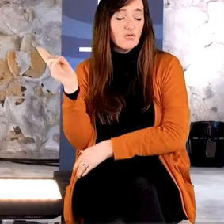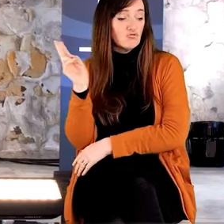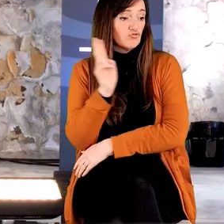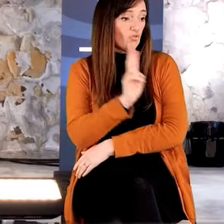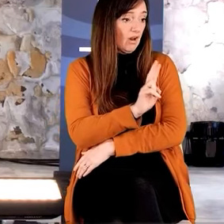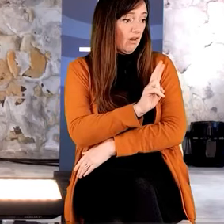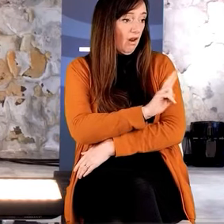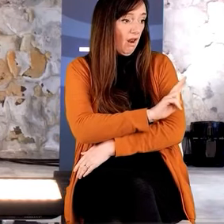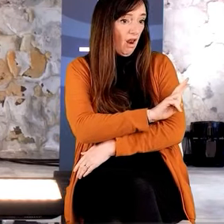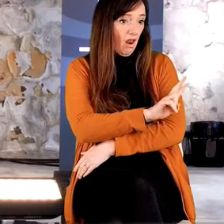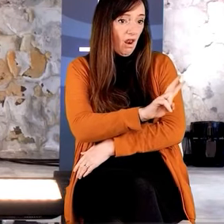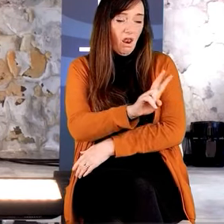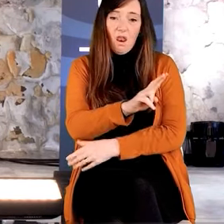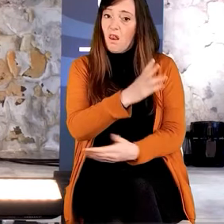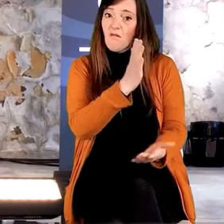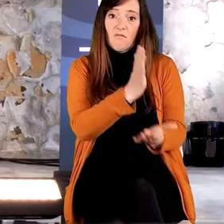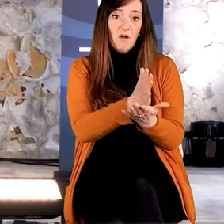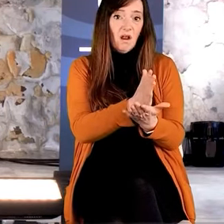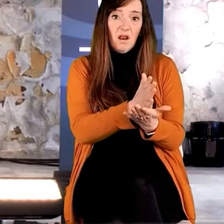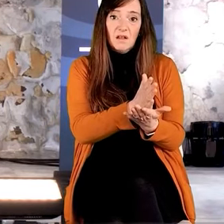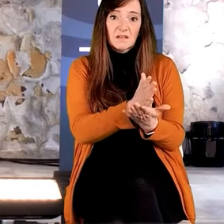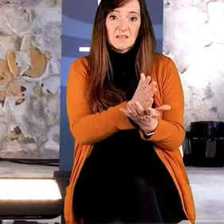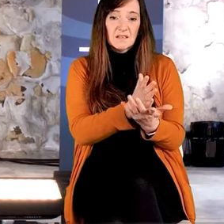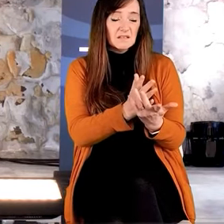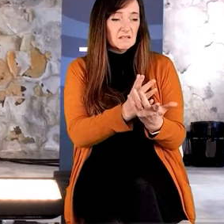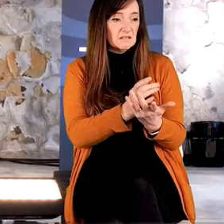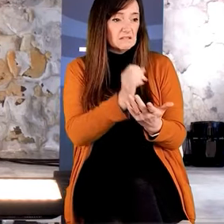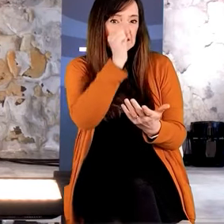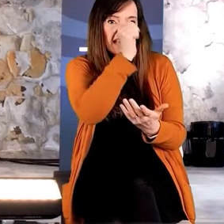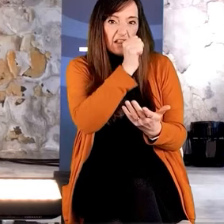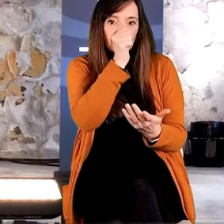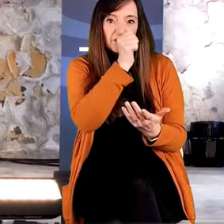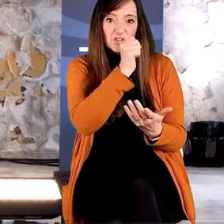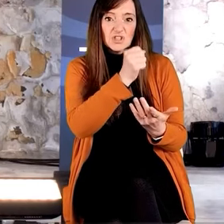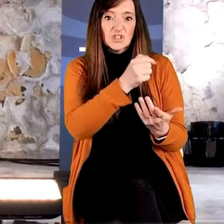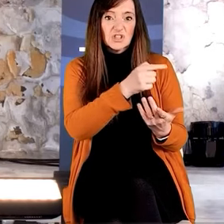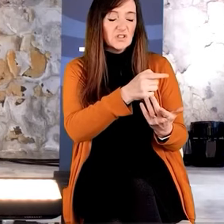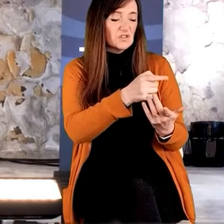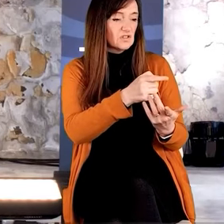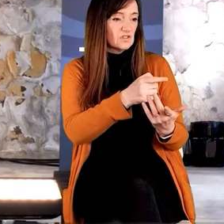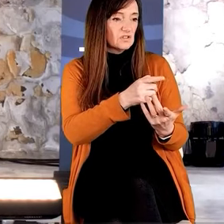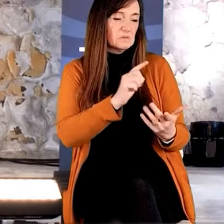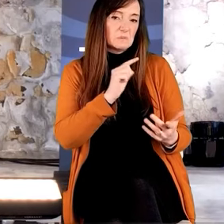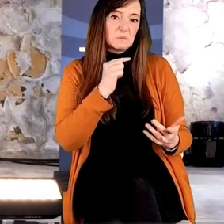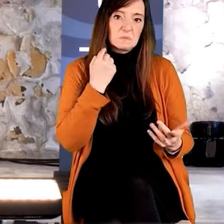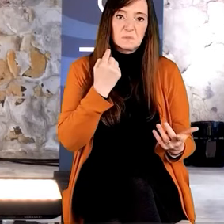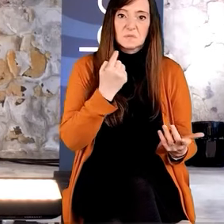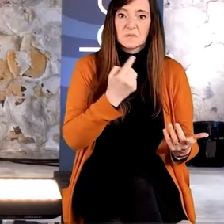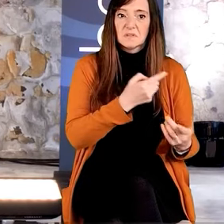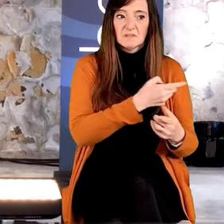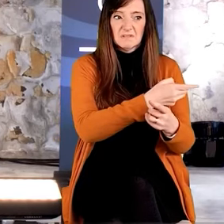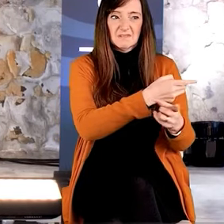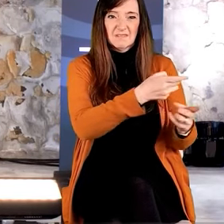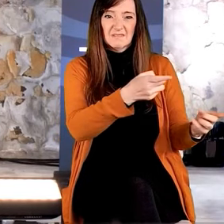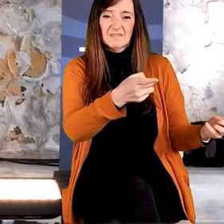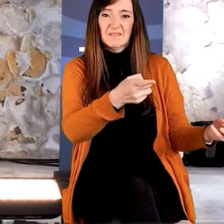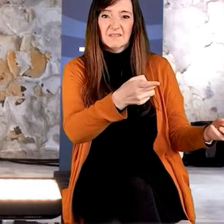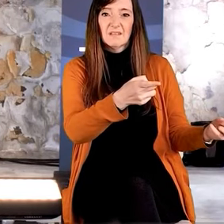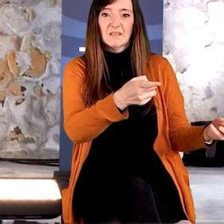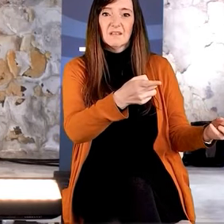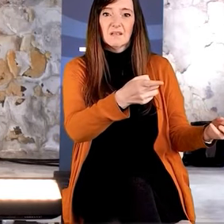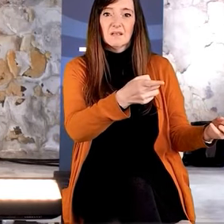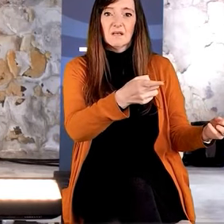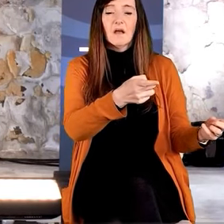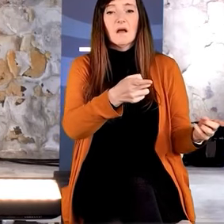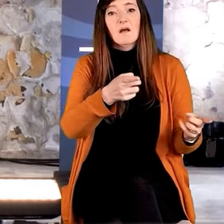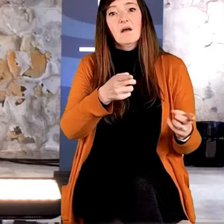and the bloodthirst and the ugliness and the selfishness and the hard things in the world. But it's a glad psalm because